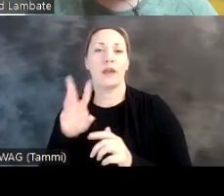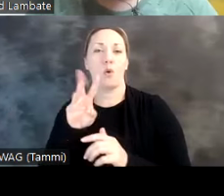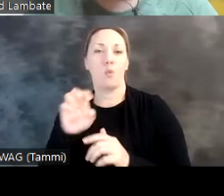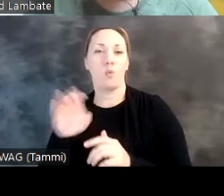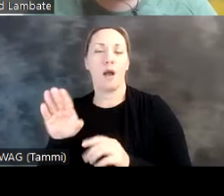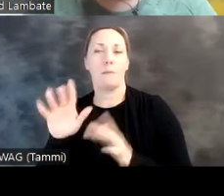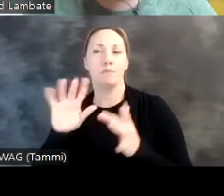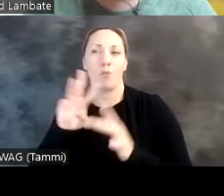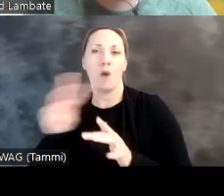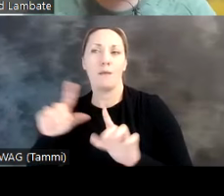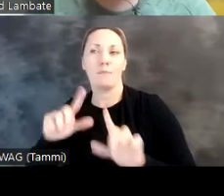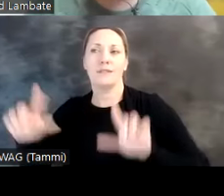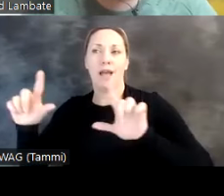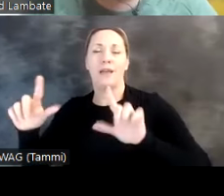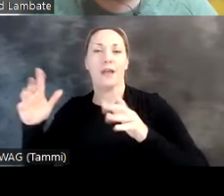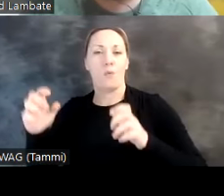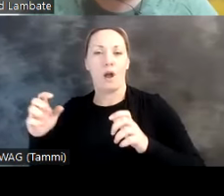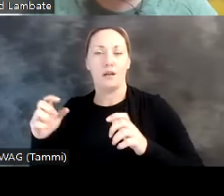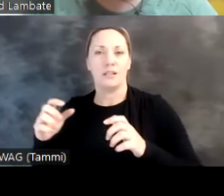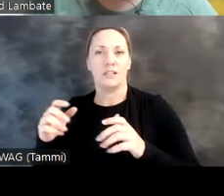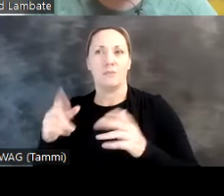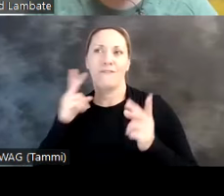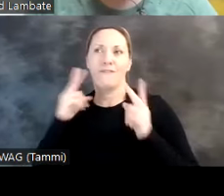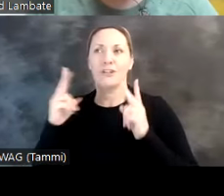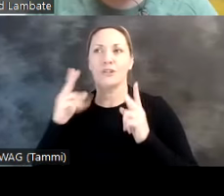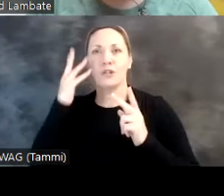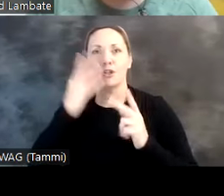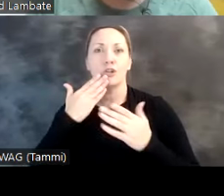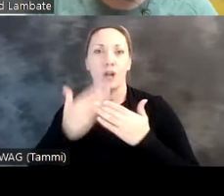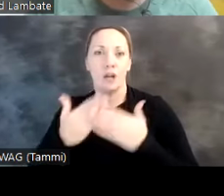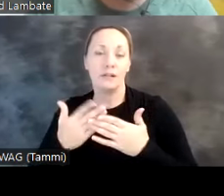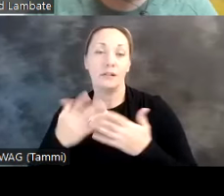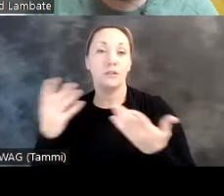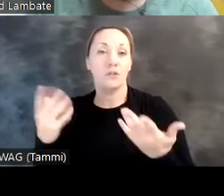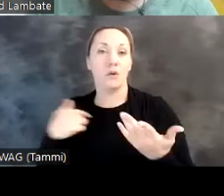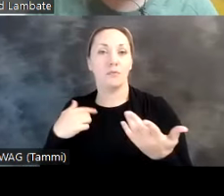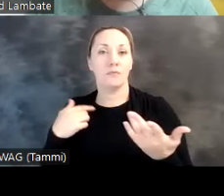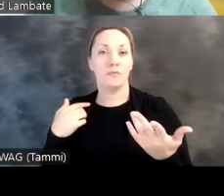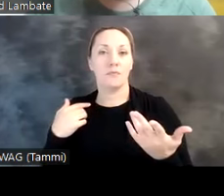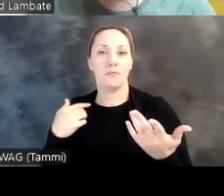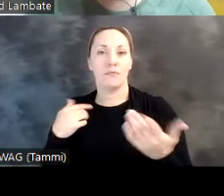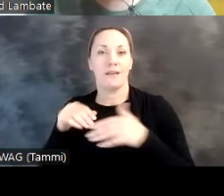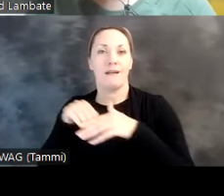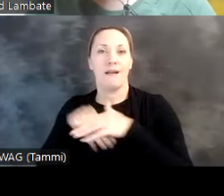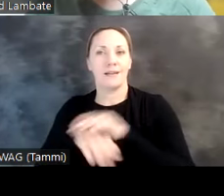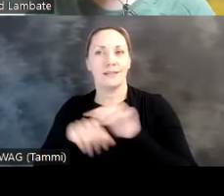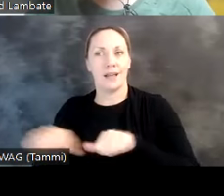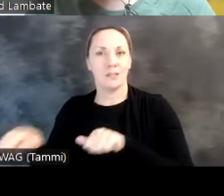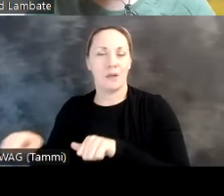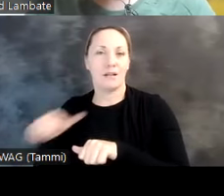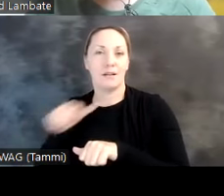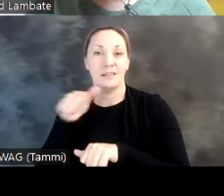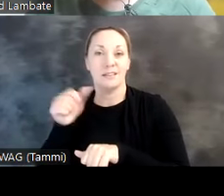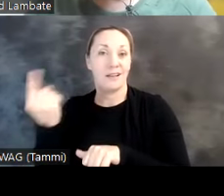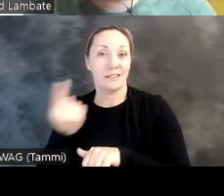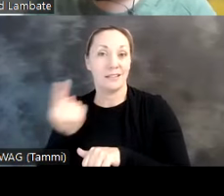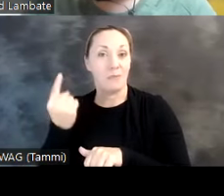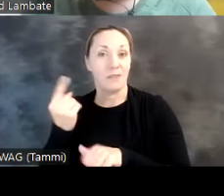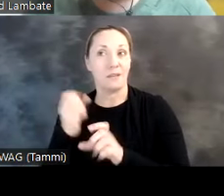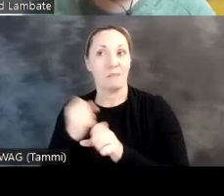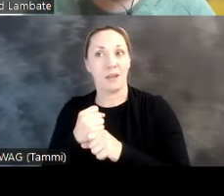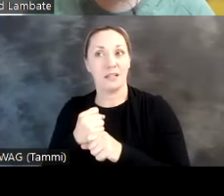the website to be visually appealing. So and accessibility is not something that makes